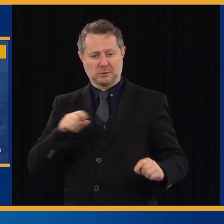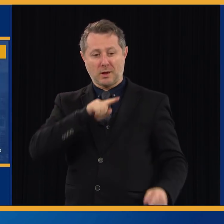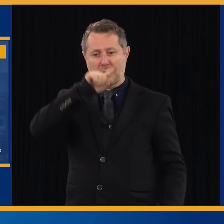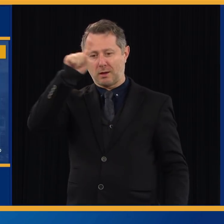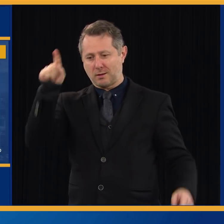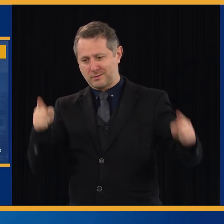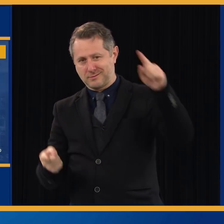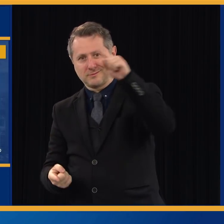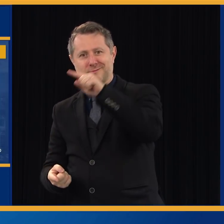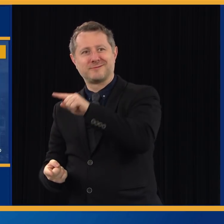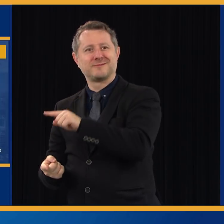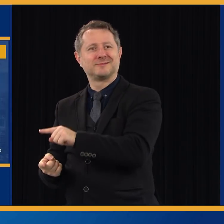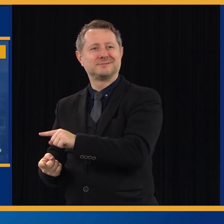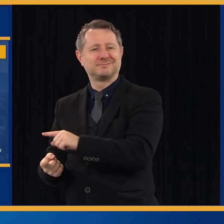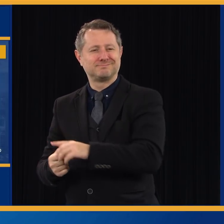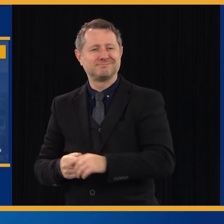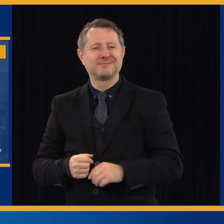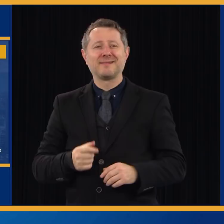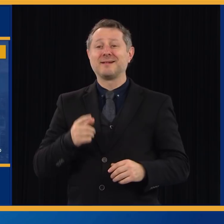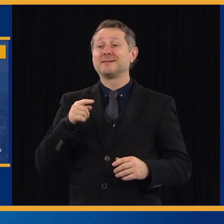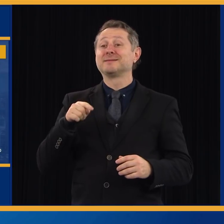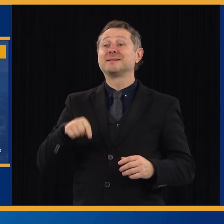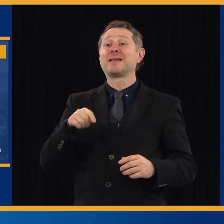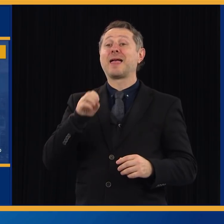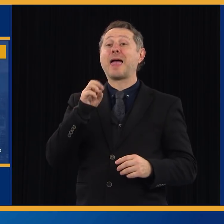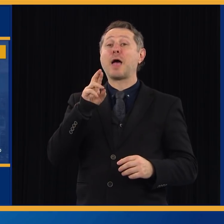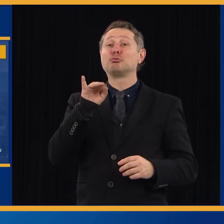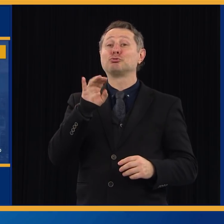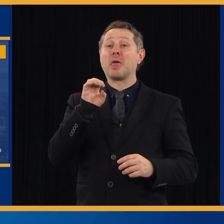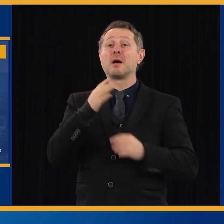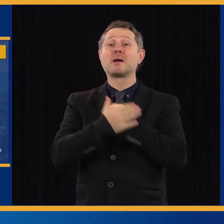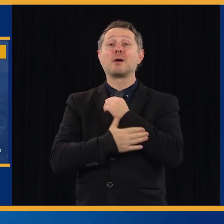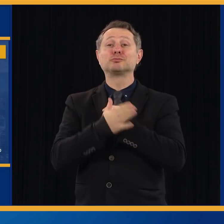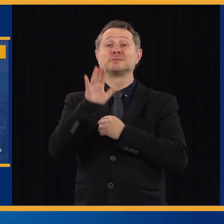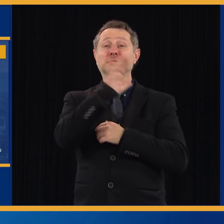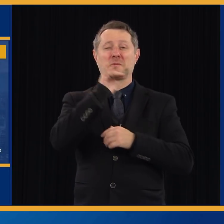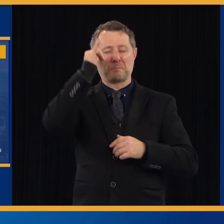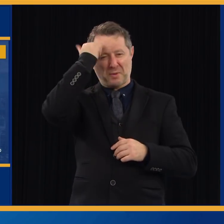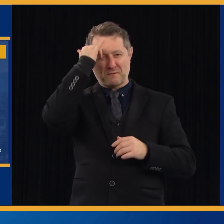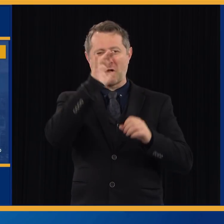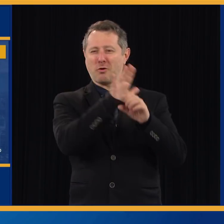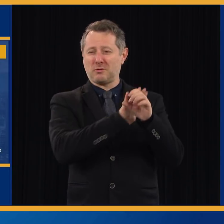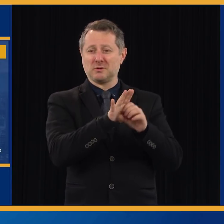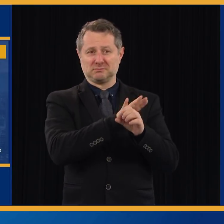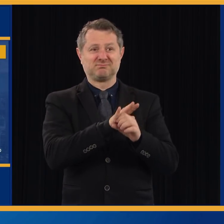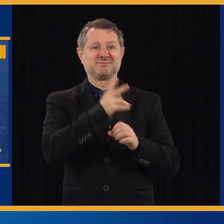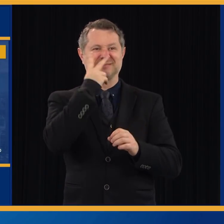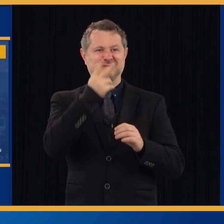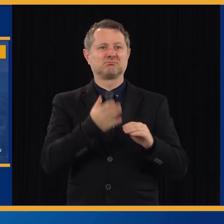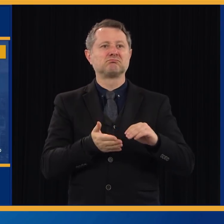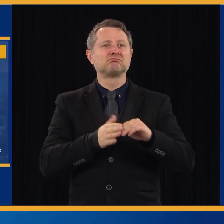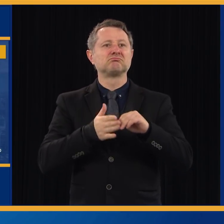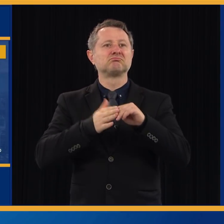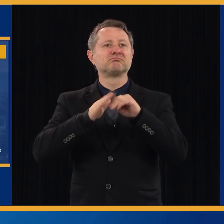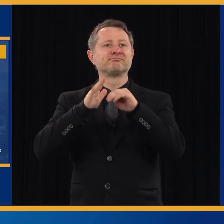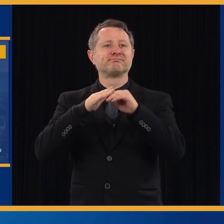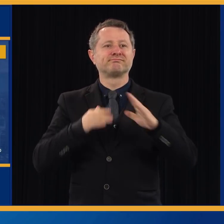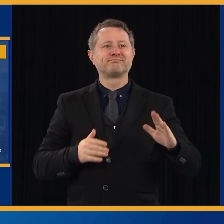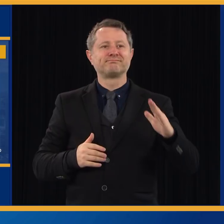County, New York, and you see the numbers. We had a dramatic increase in Erie County, and then basically